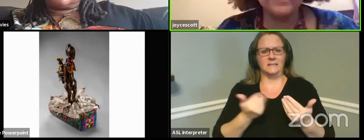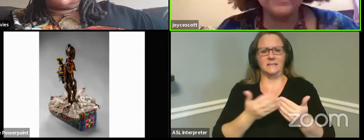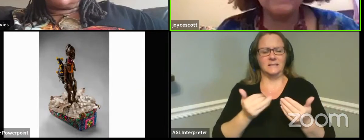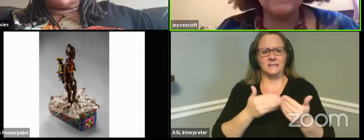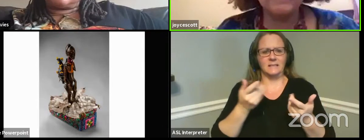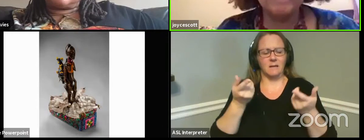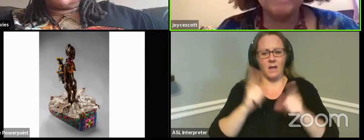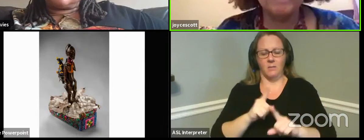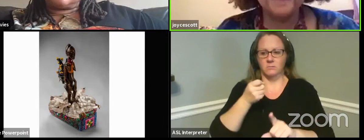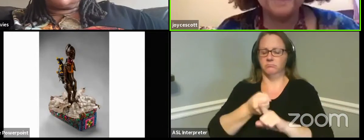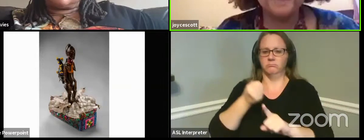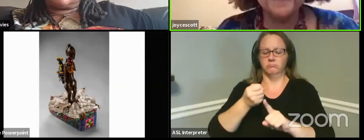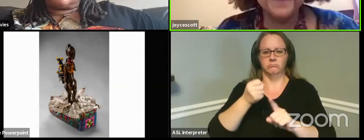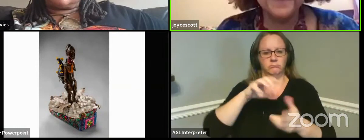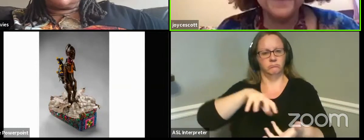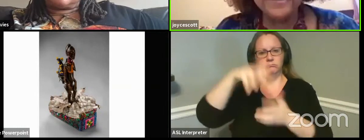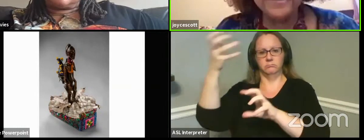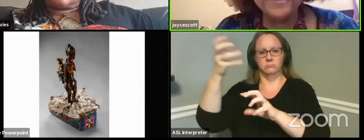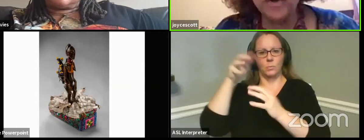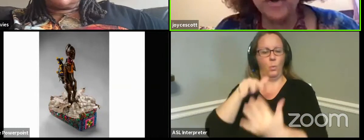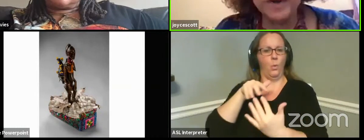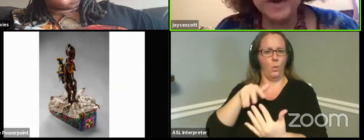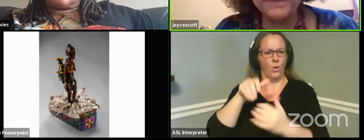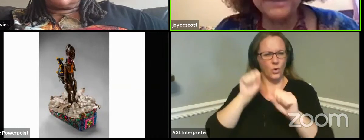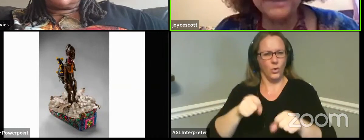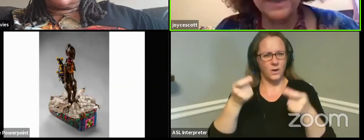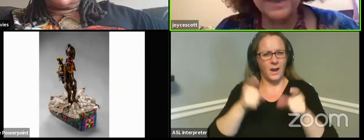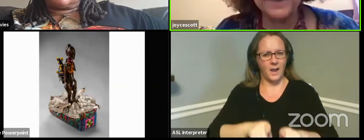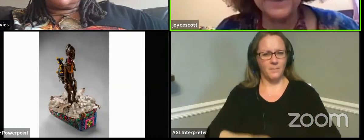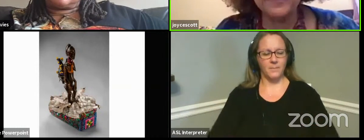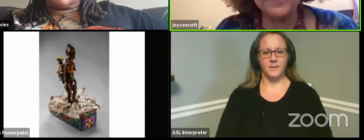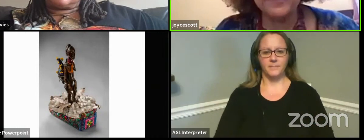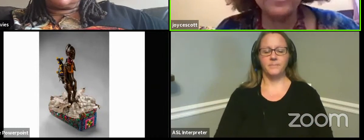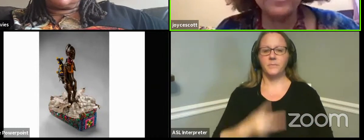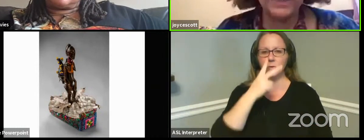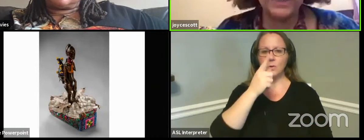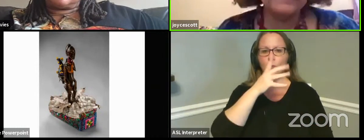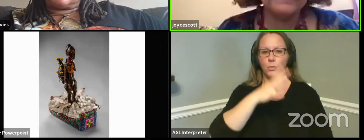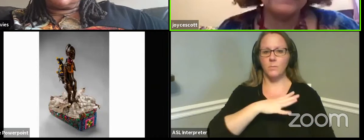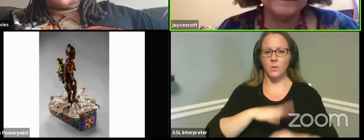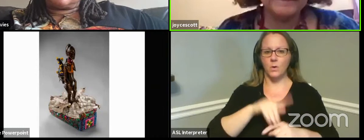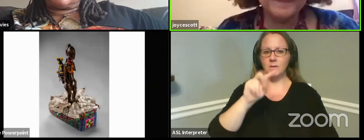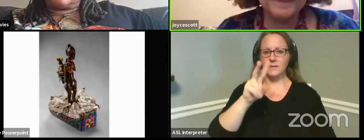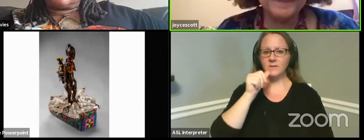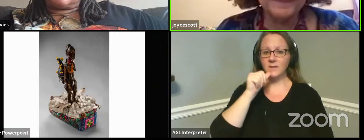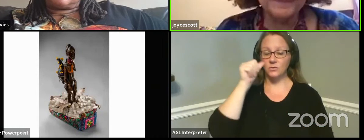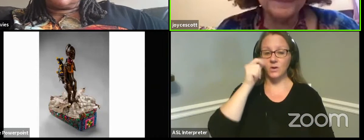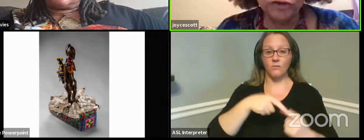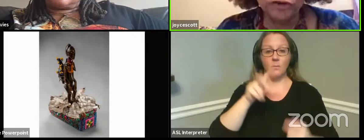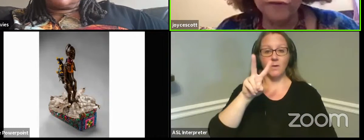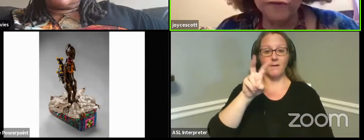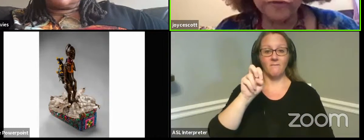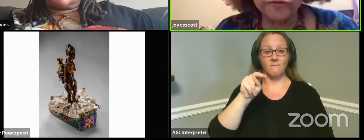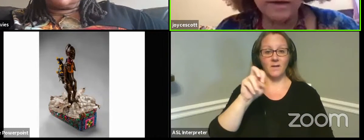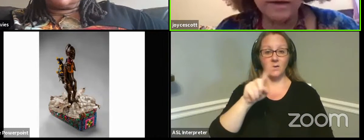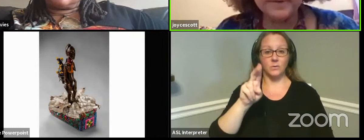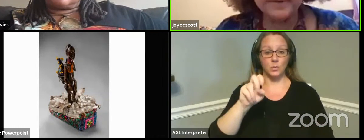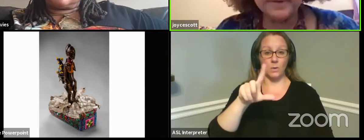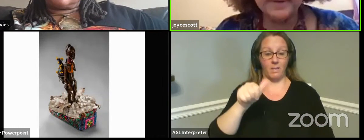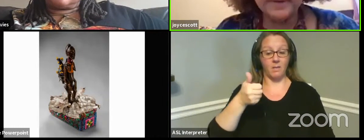situation. I just saw a woman on TV yesterday who was from Venezuela. She's going to vote for